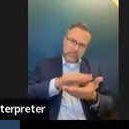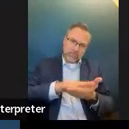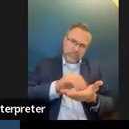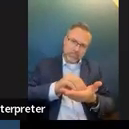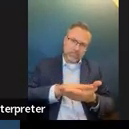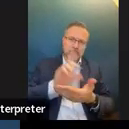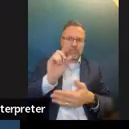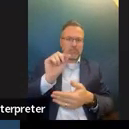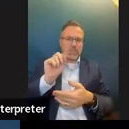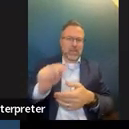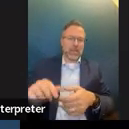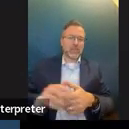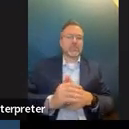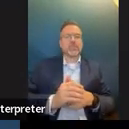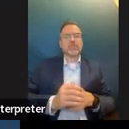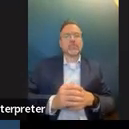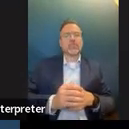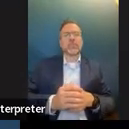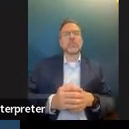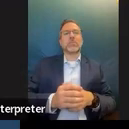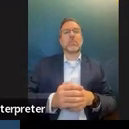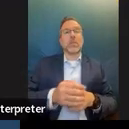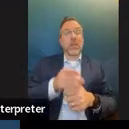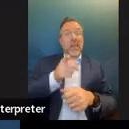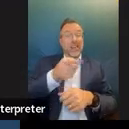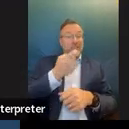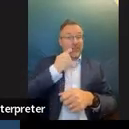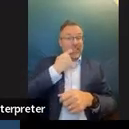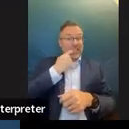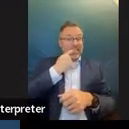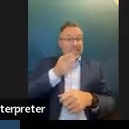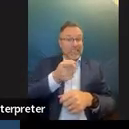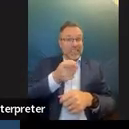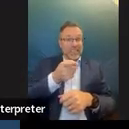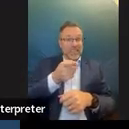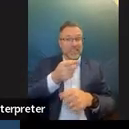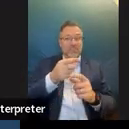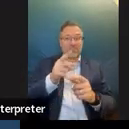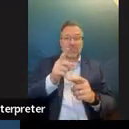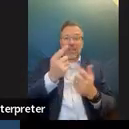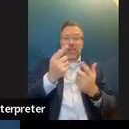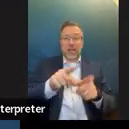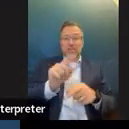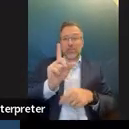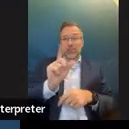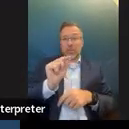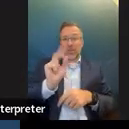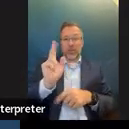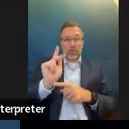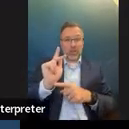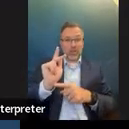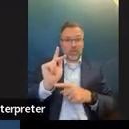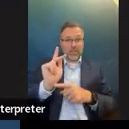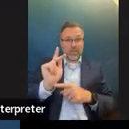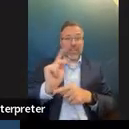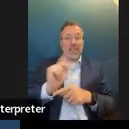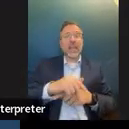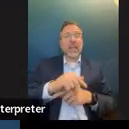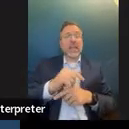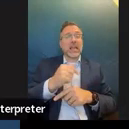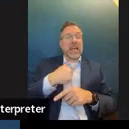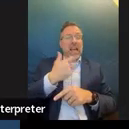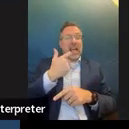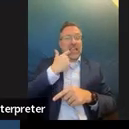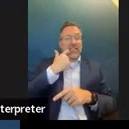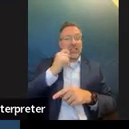This is recent case law. This was from the beginning of 2023. And I just pulled this